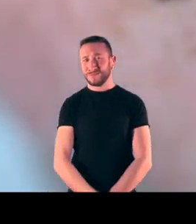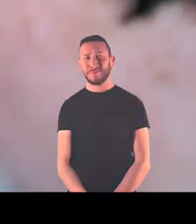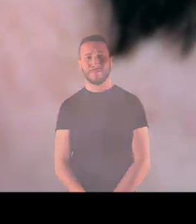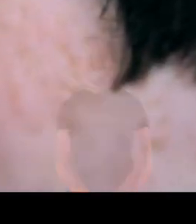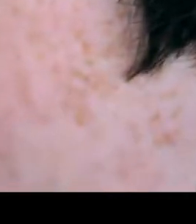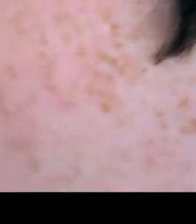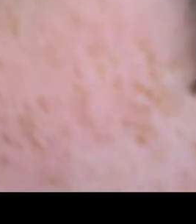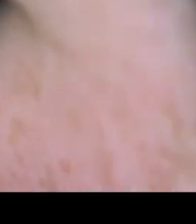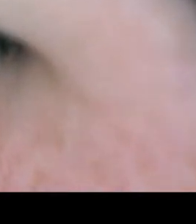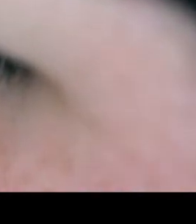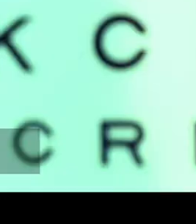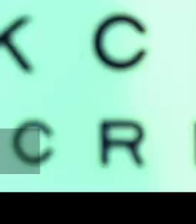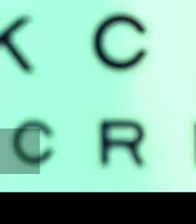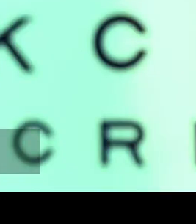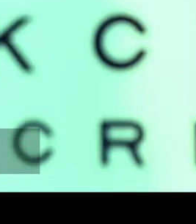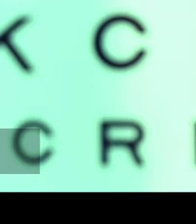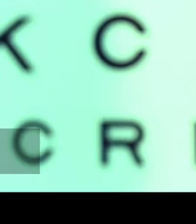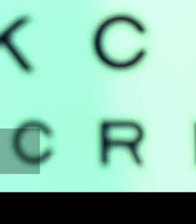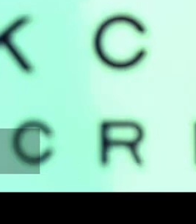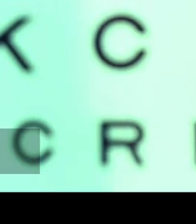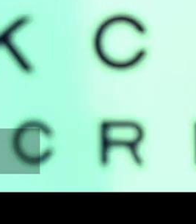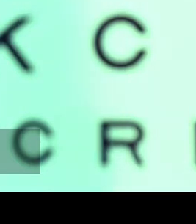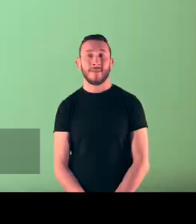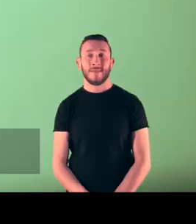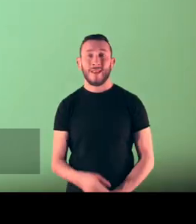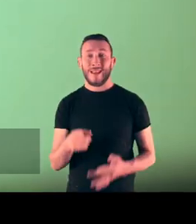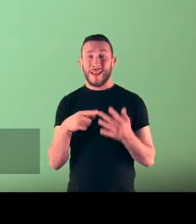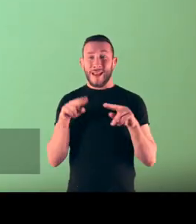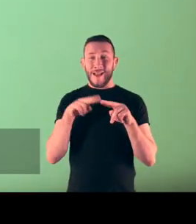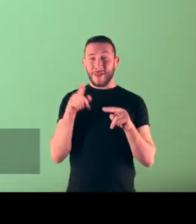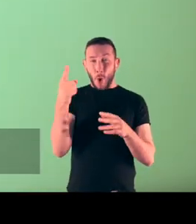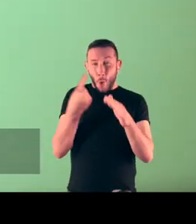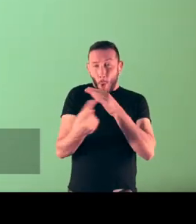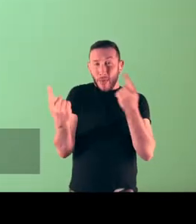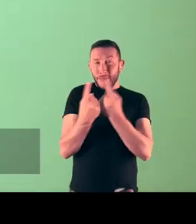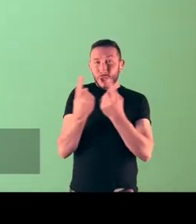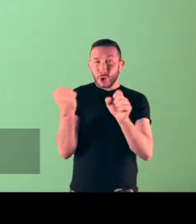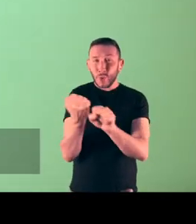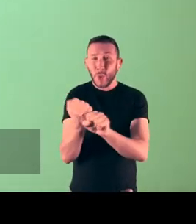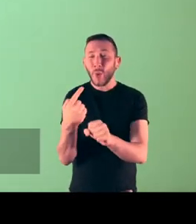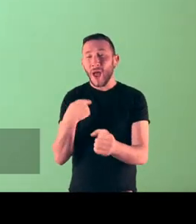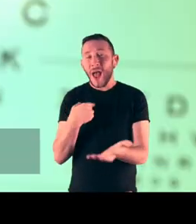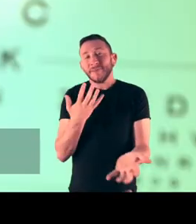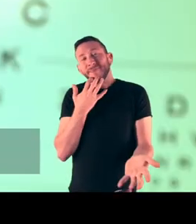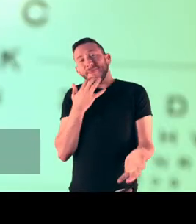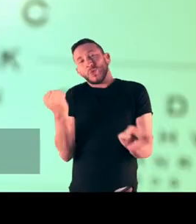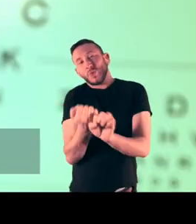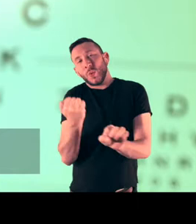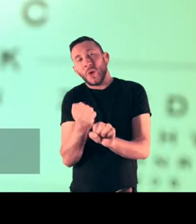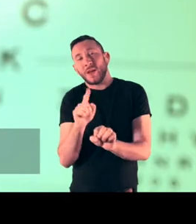smelling rope. It would have been hard for them. But if that's the only thing I could do, I'd probably do it.